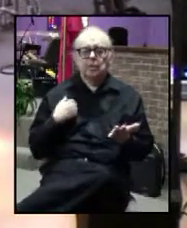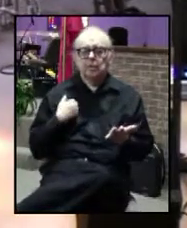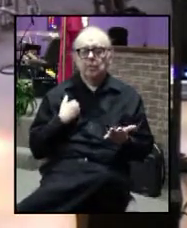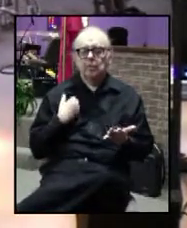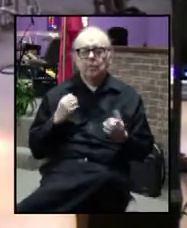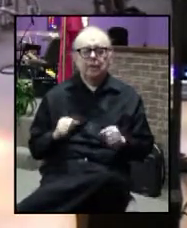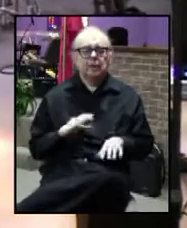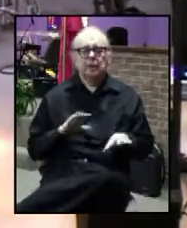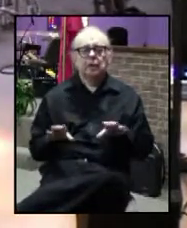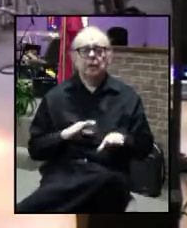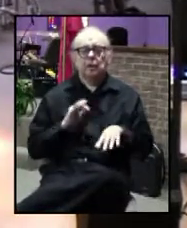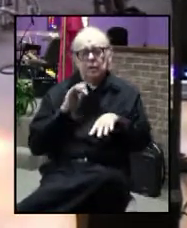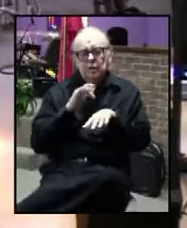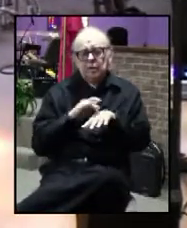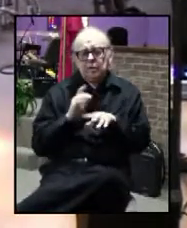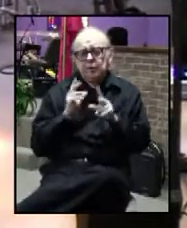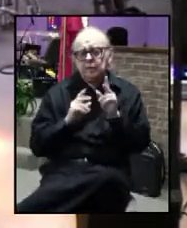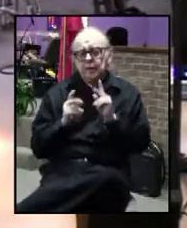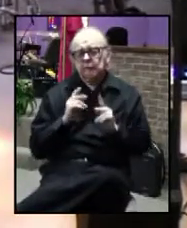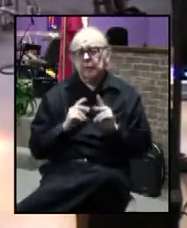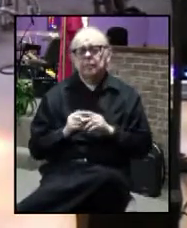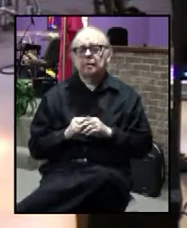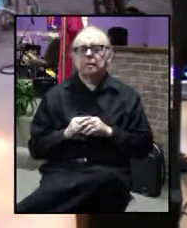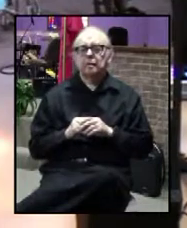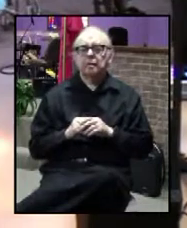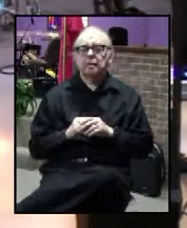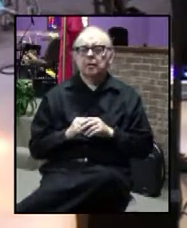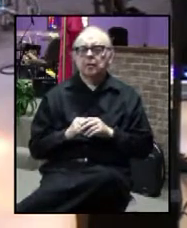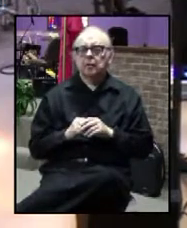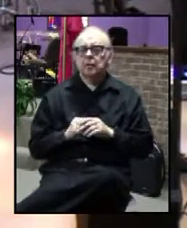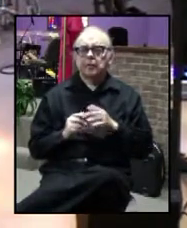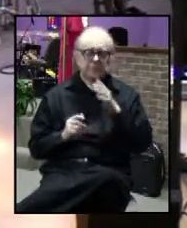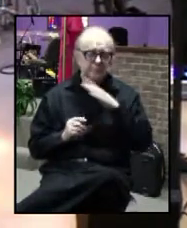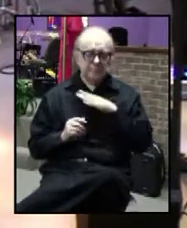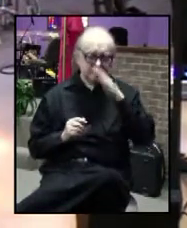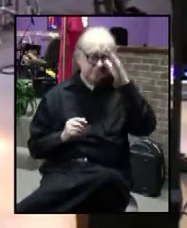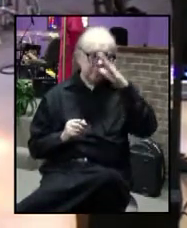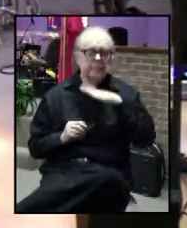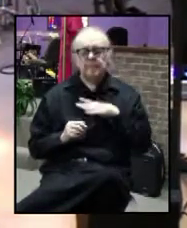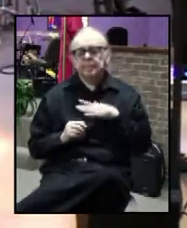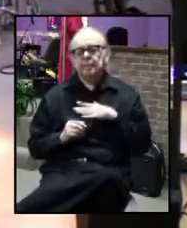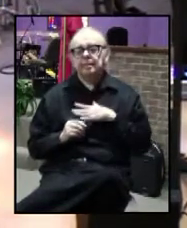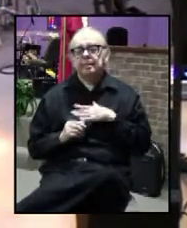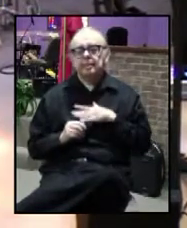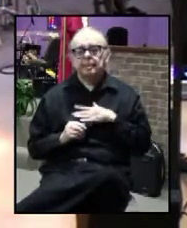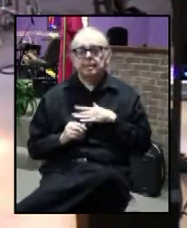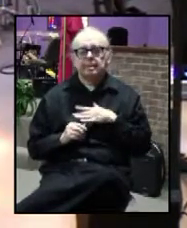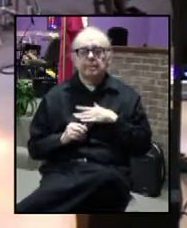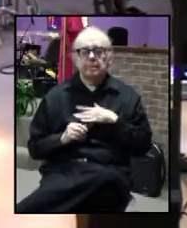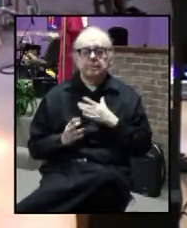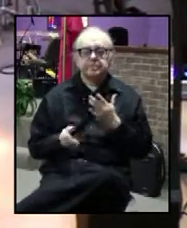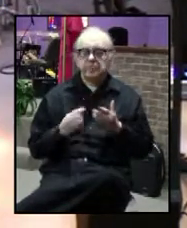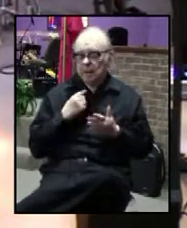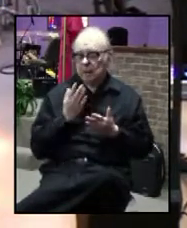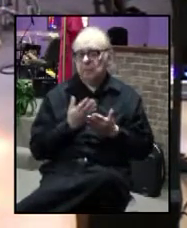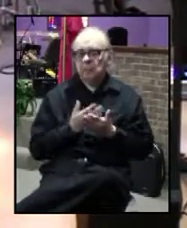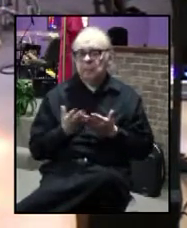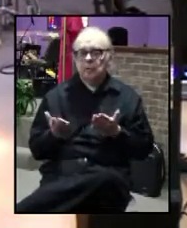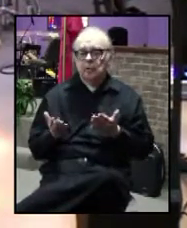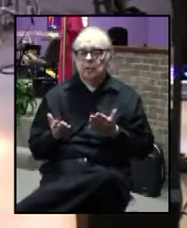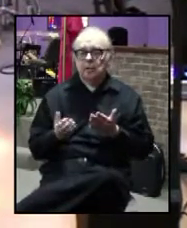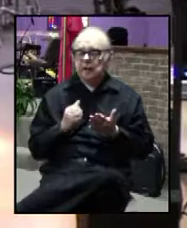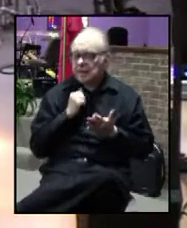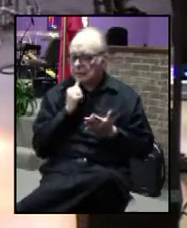do to reach people? And ladies and gentlemen, may I say this to you, it is